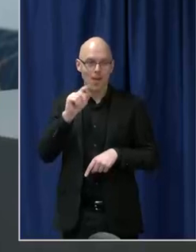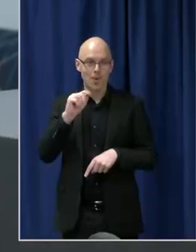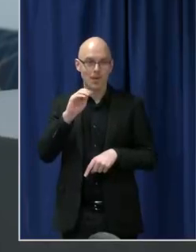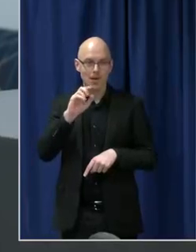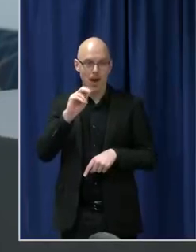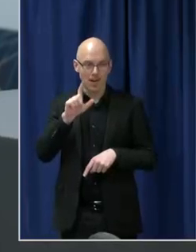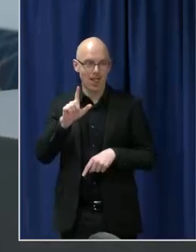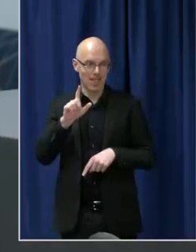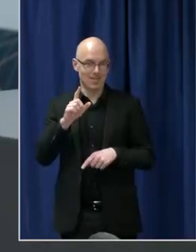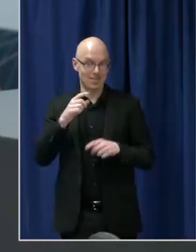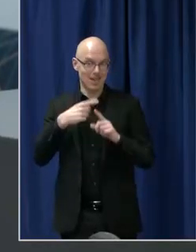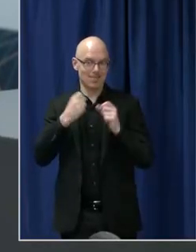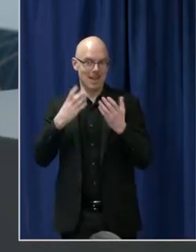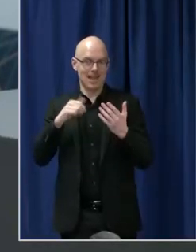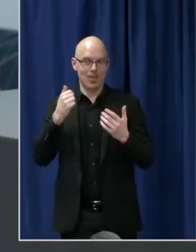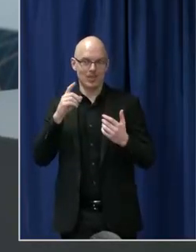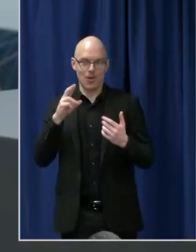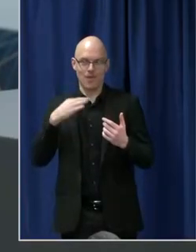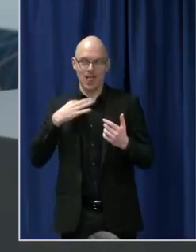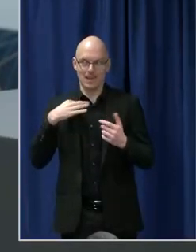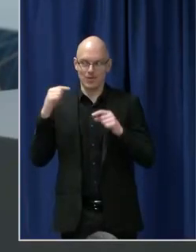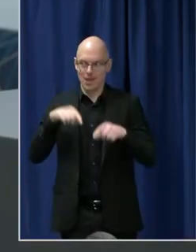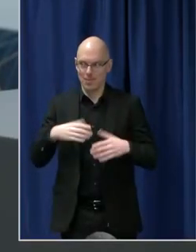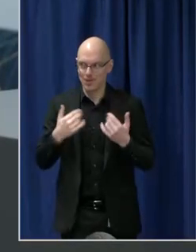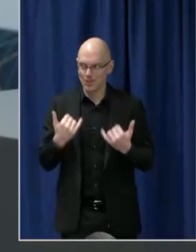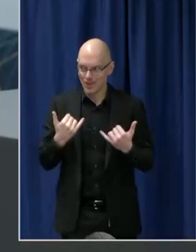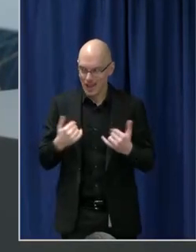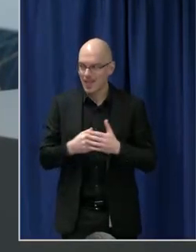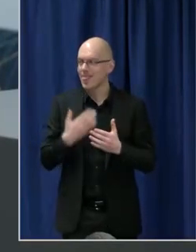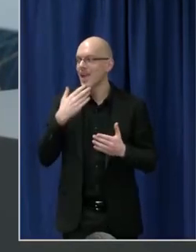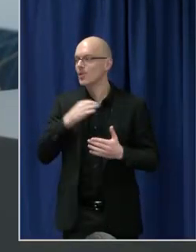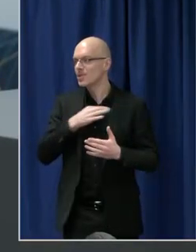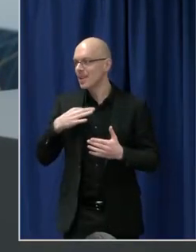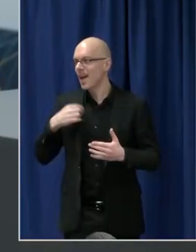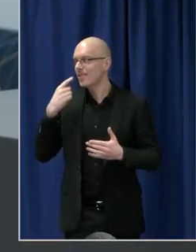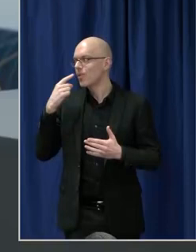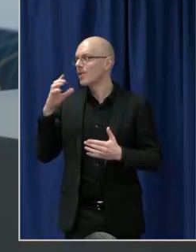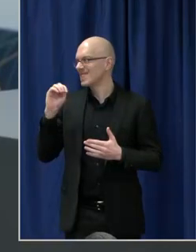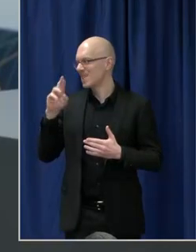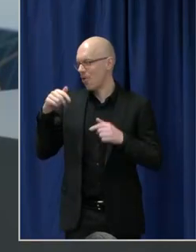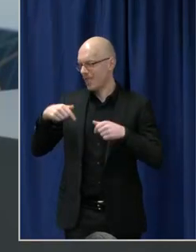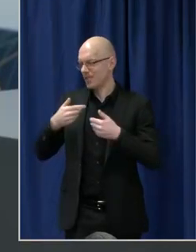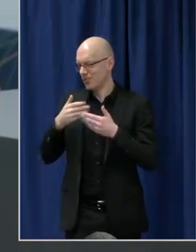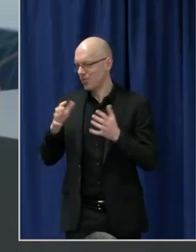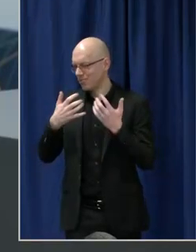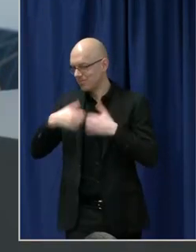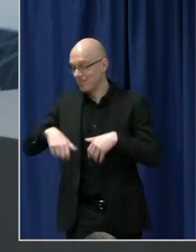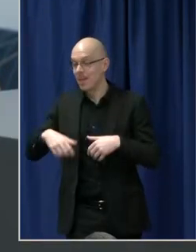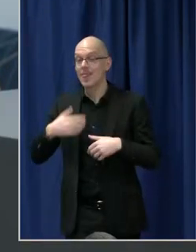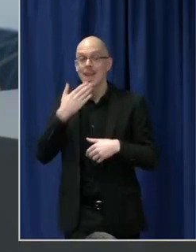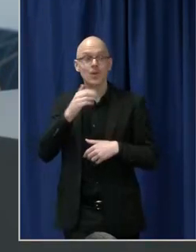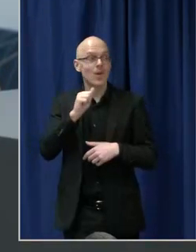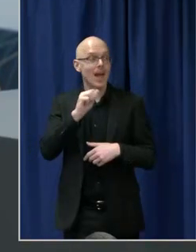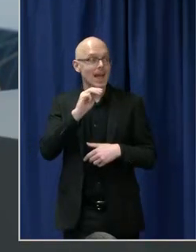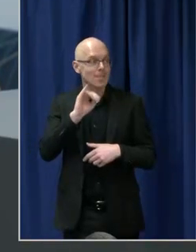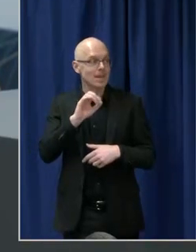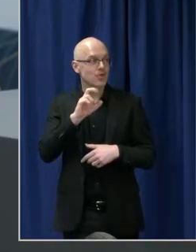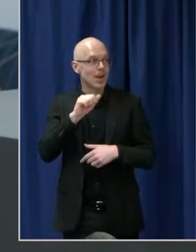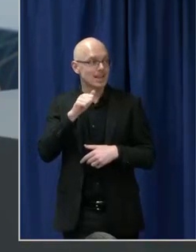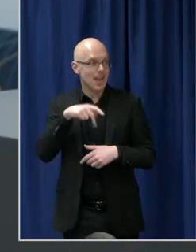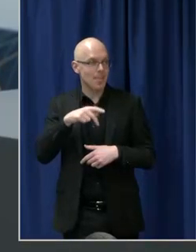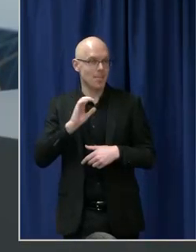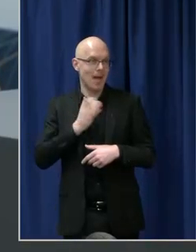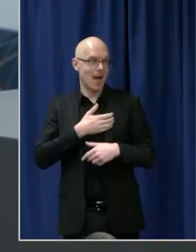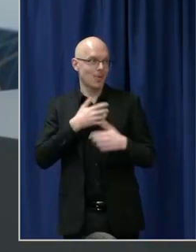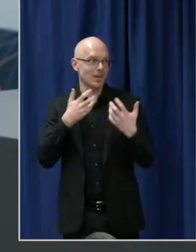are here today, staff from the Commission Meeting Room and Media Relations, Amy Cresap, who's our accommodations